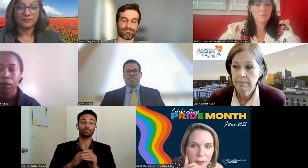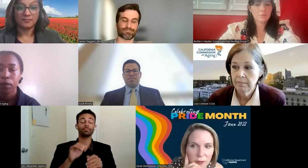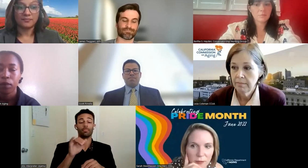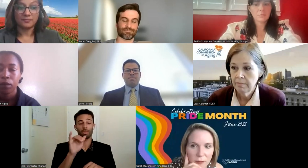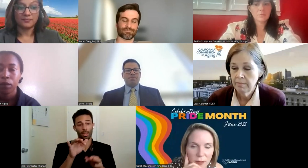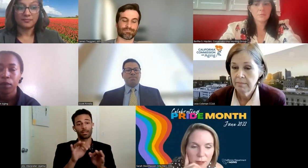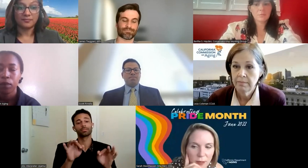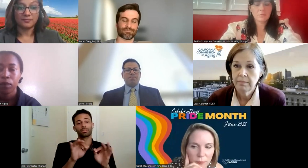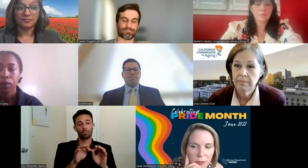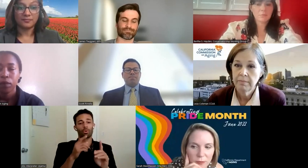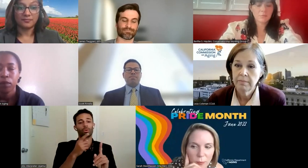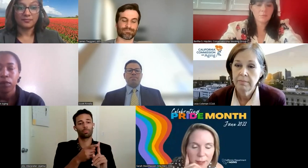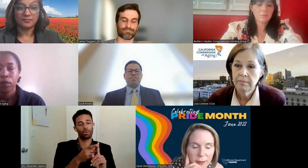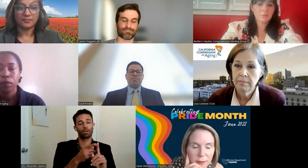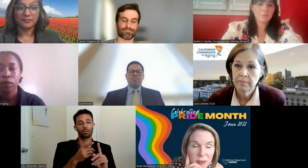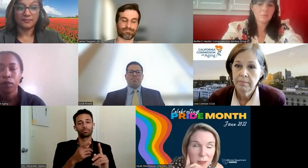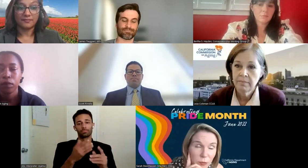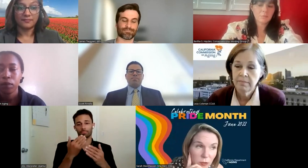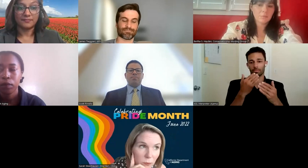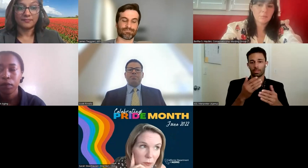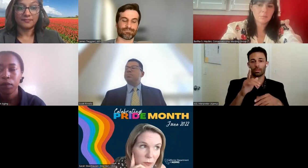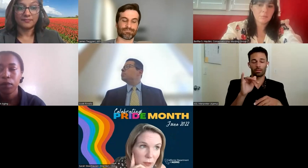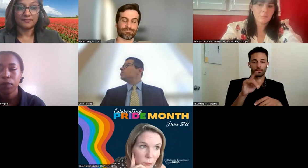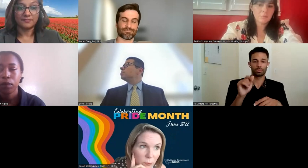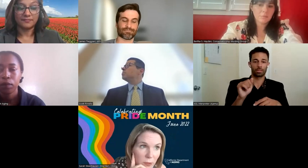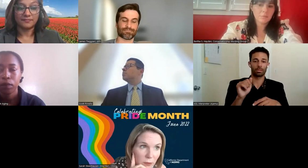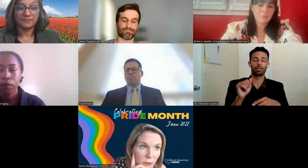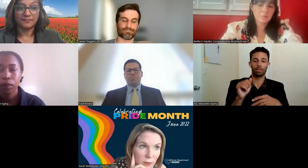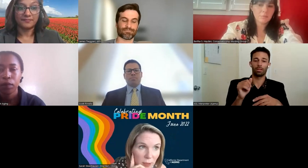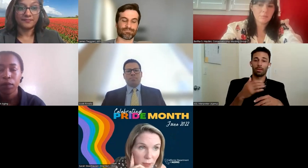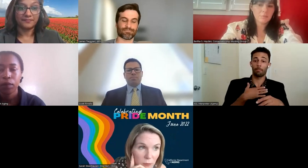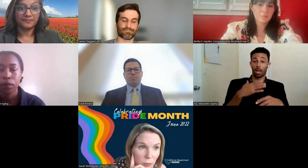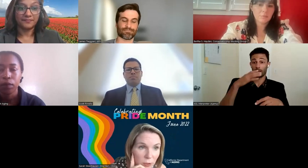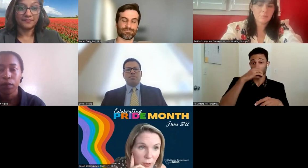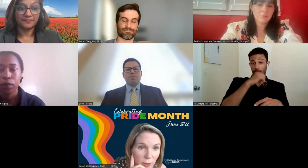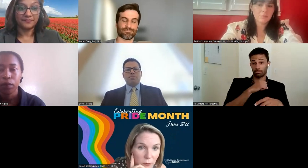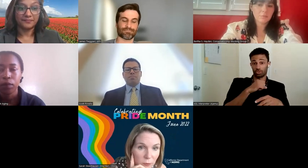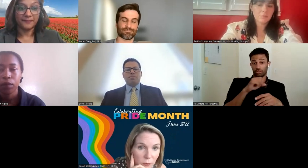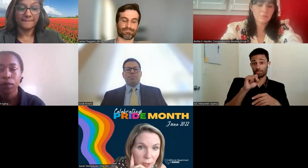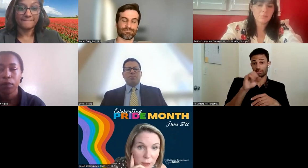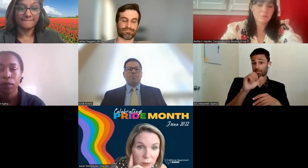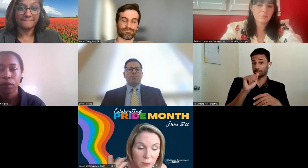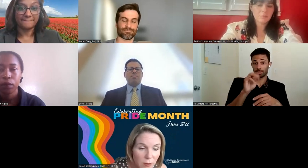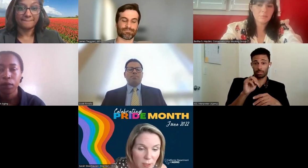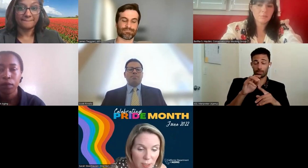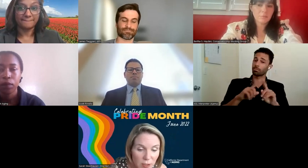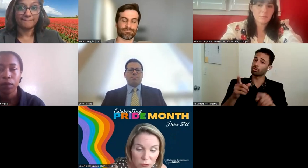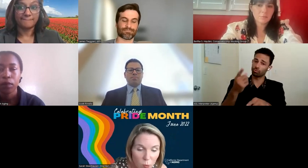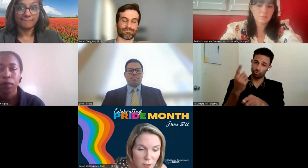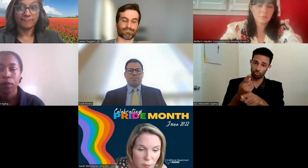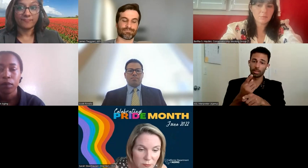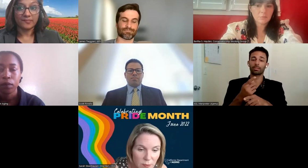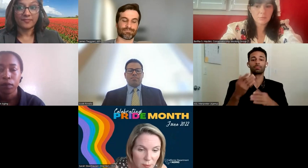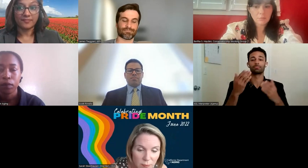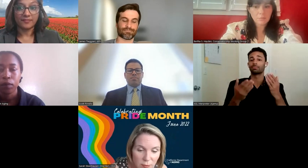appreciate that Lisa um because my assumption was that he was being scammed but you're absolutely right it could be that he